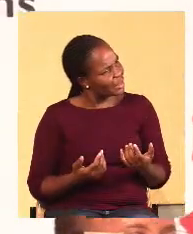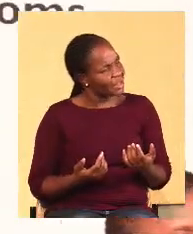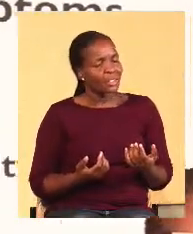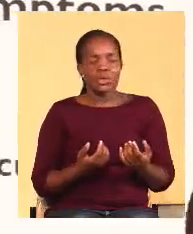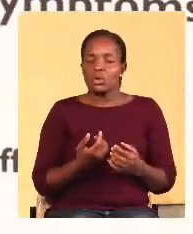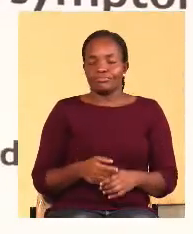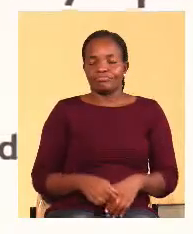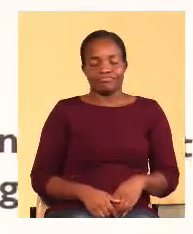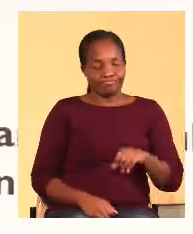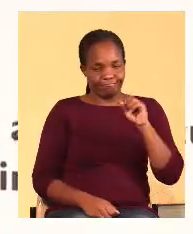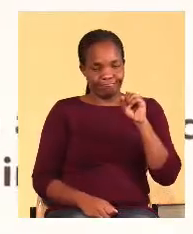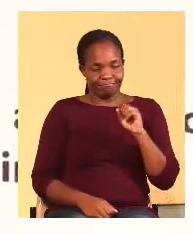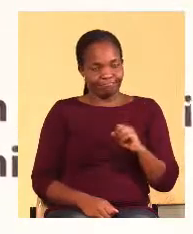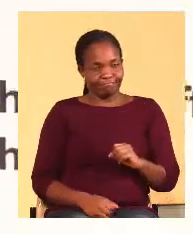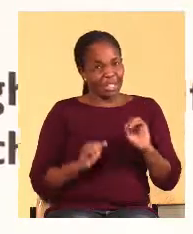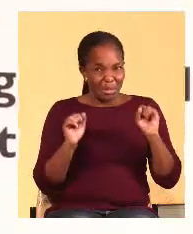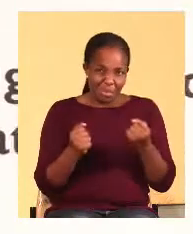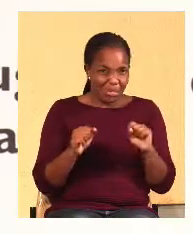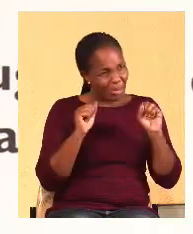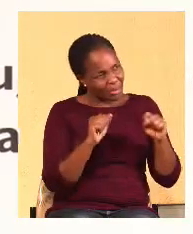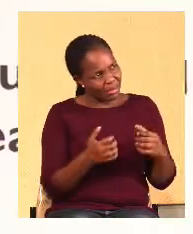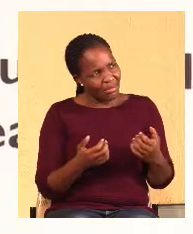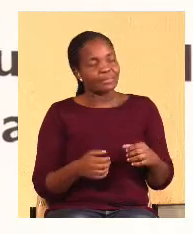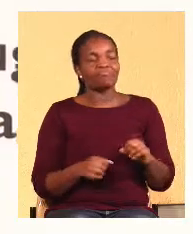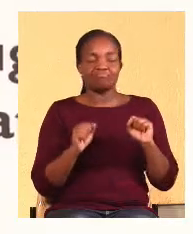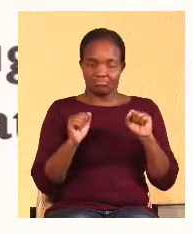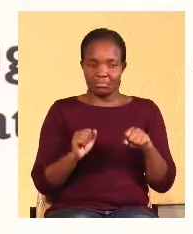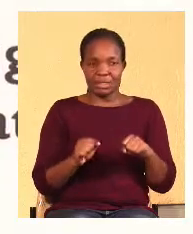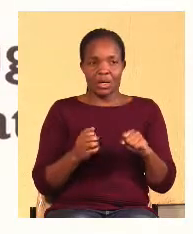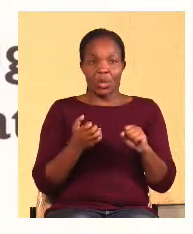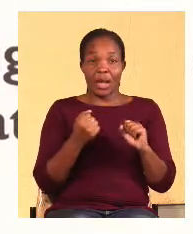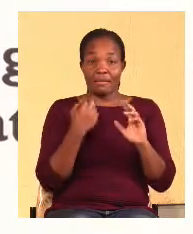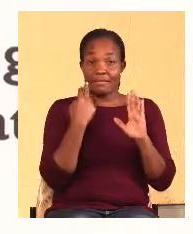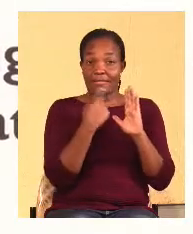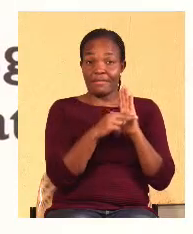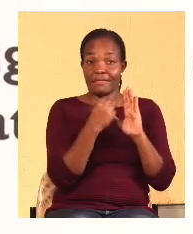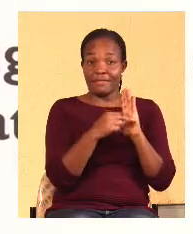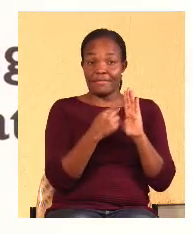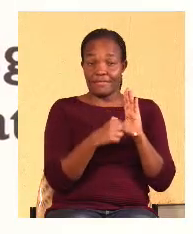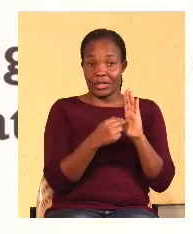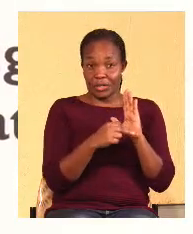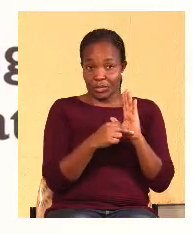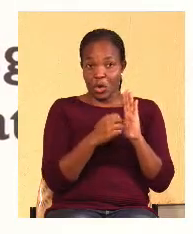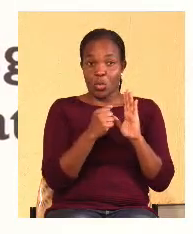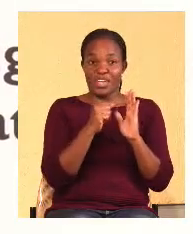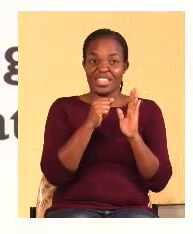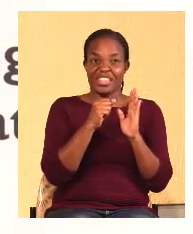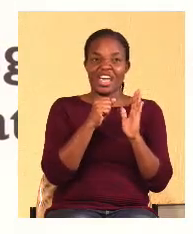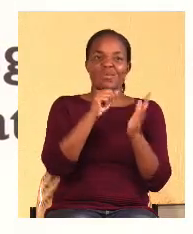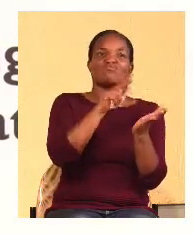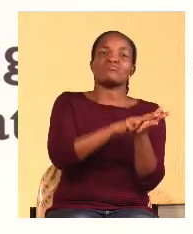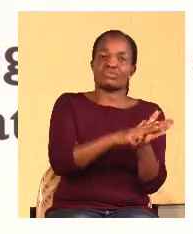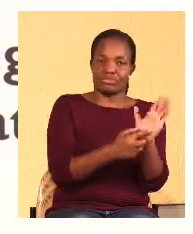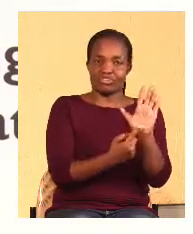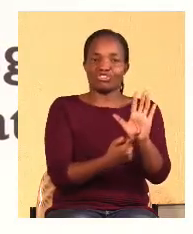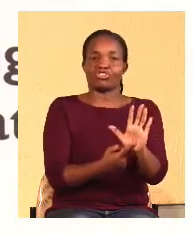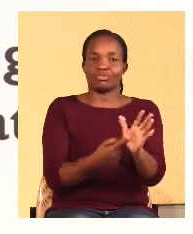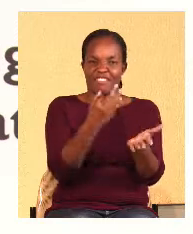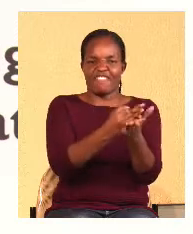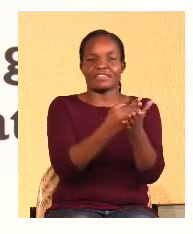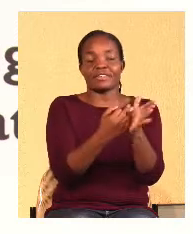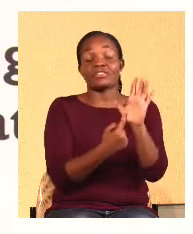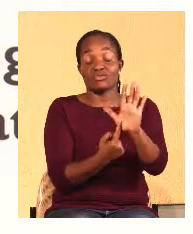rules pertaining to whether it's civil or criminal proceedings and evidence continue to